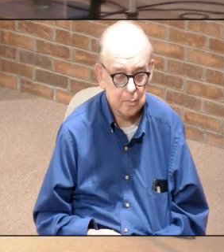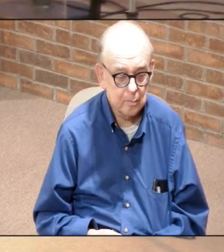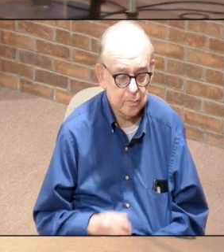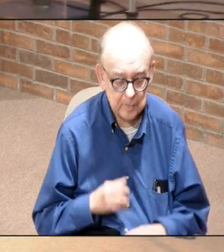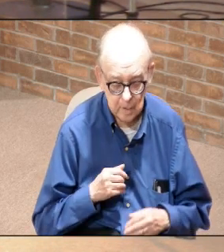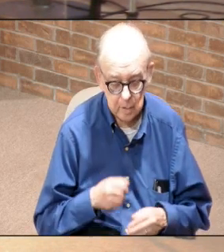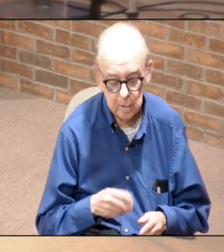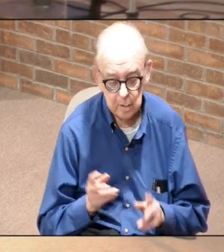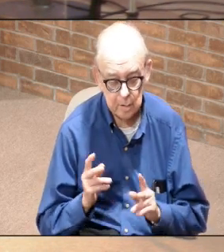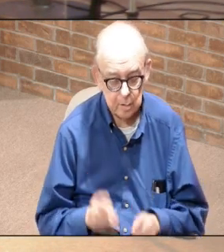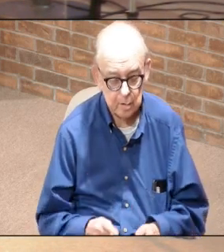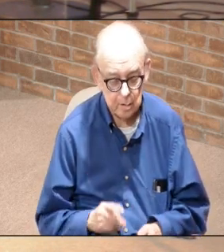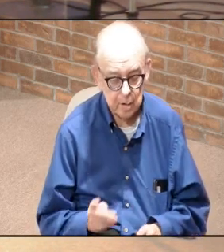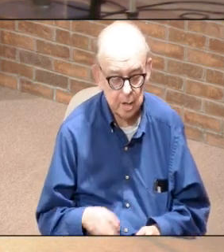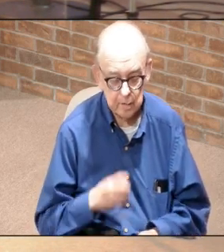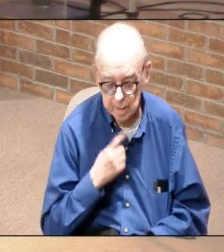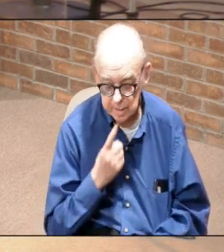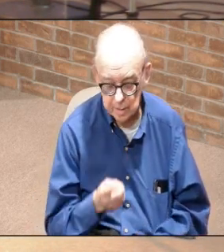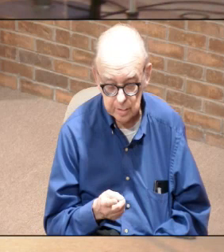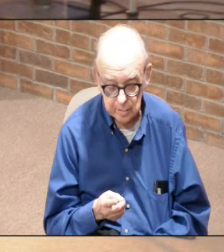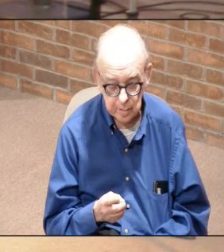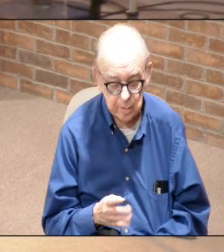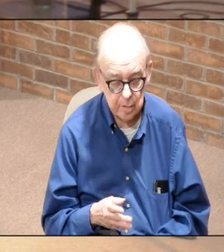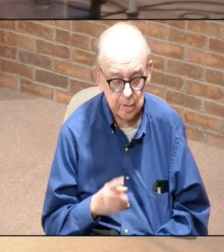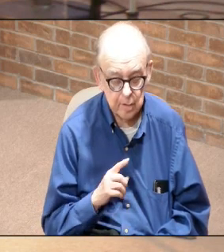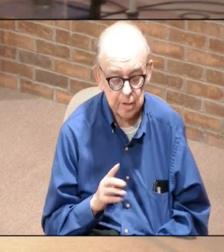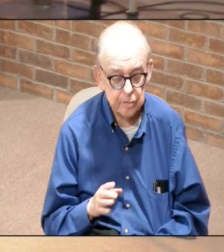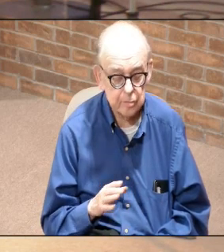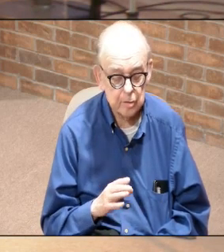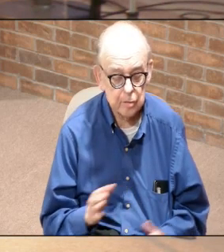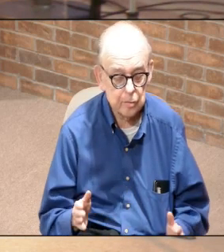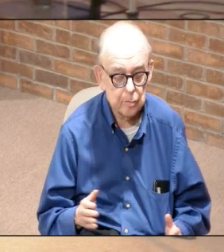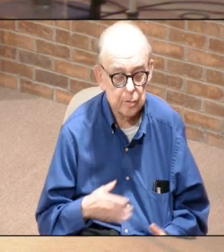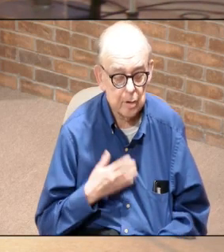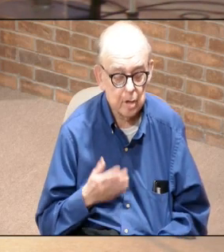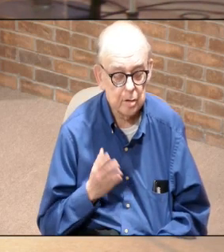Don't let anybody ever tell you you're too young to do something.